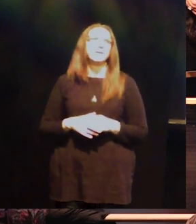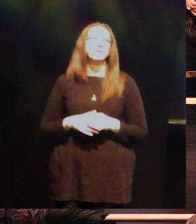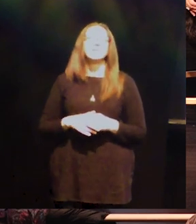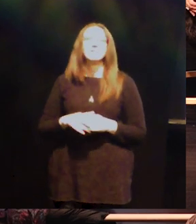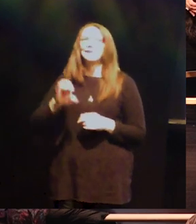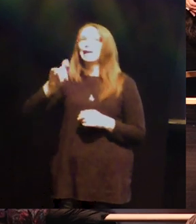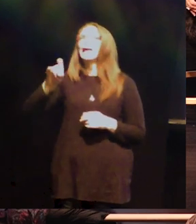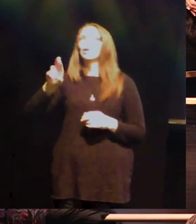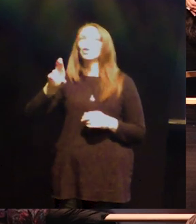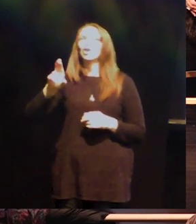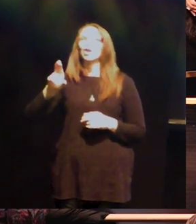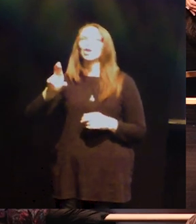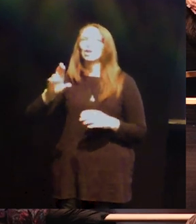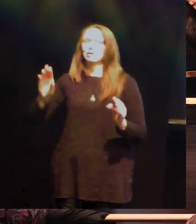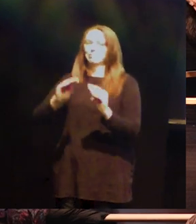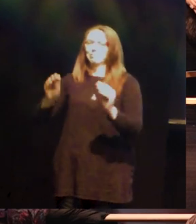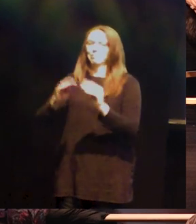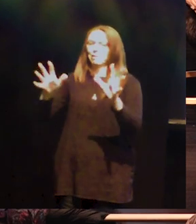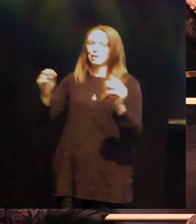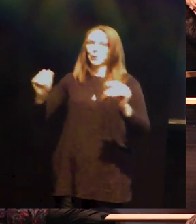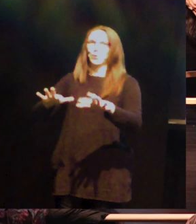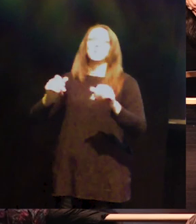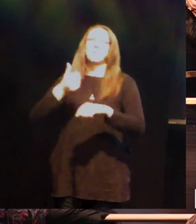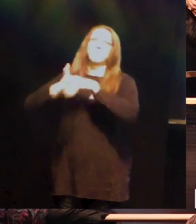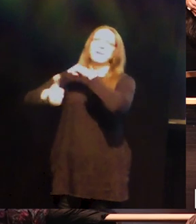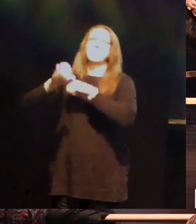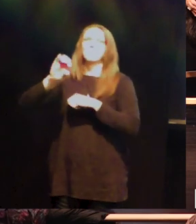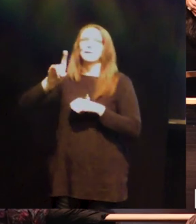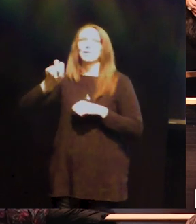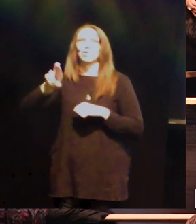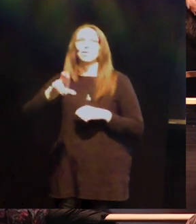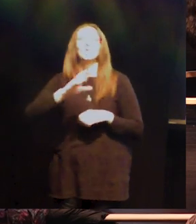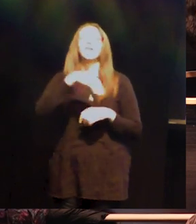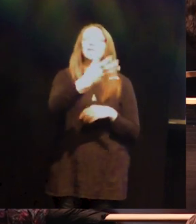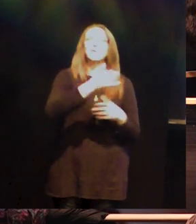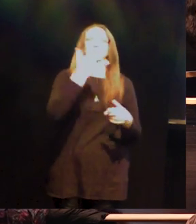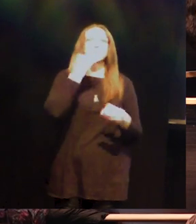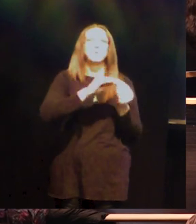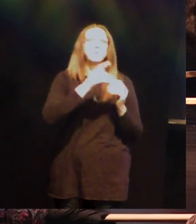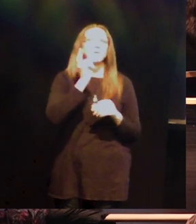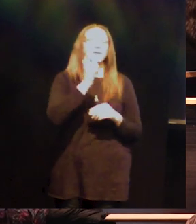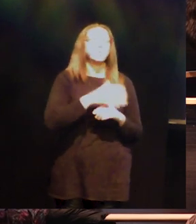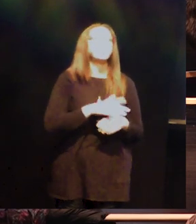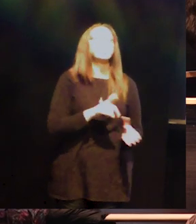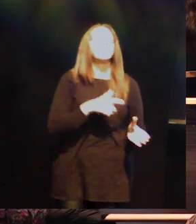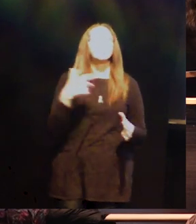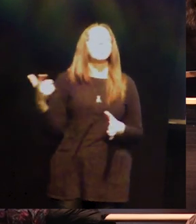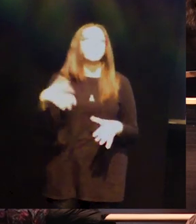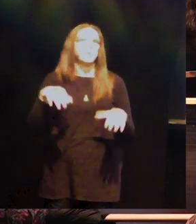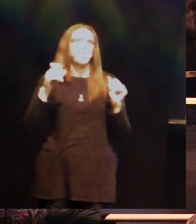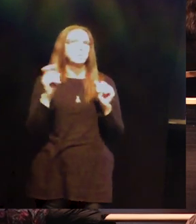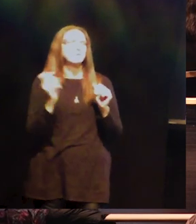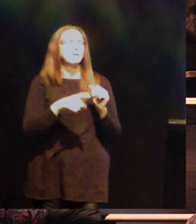making it movie magic. Yes. Yeah. So blame him. Yeah. I'll give you guys a number after. Yes. Well, I also was thinking when I mentioned before that